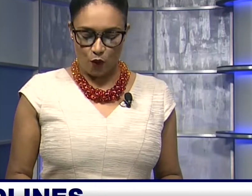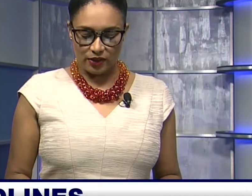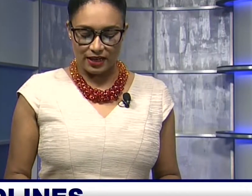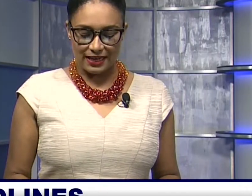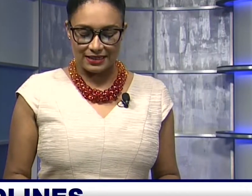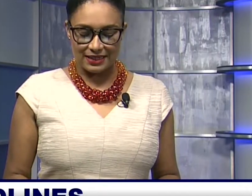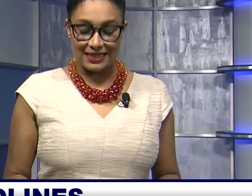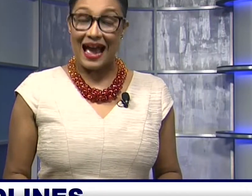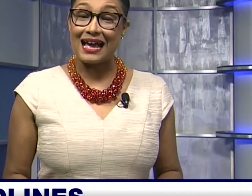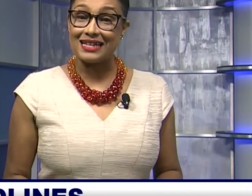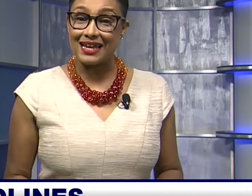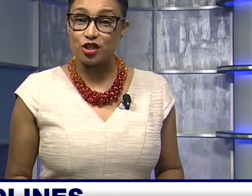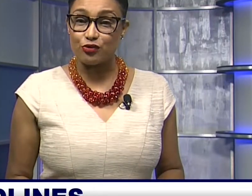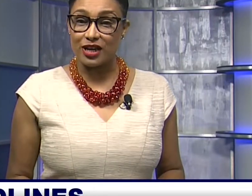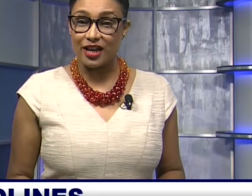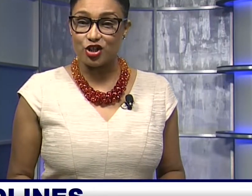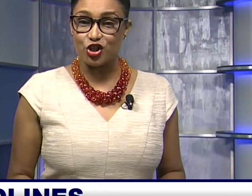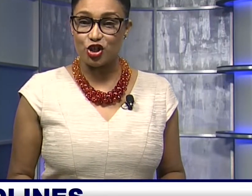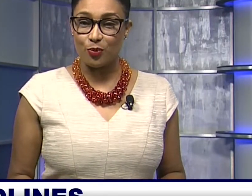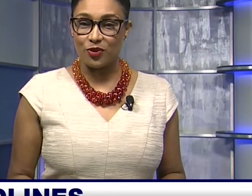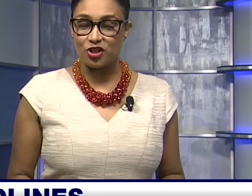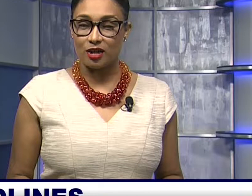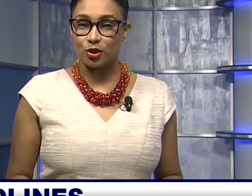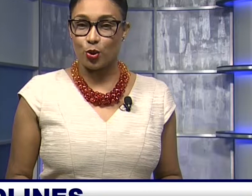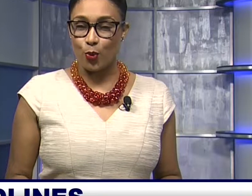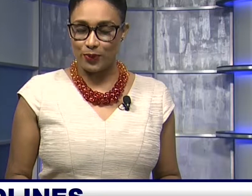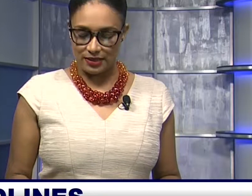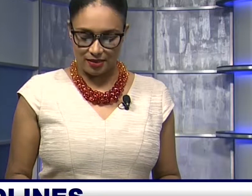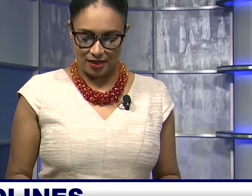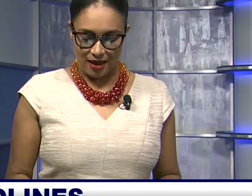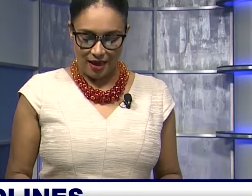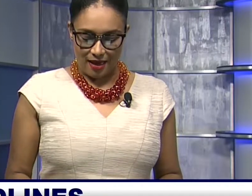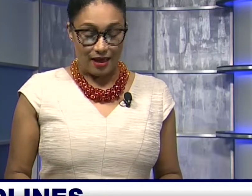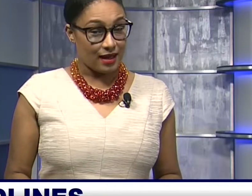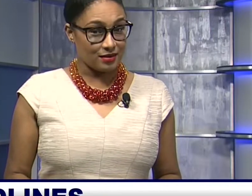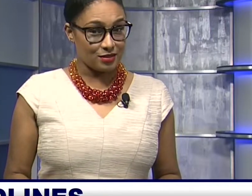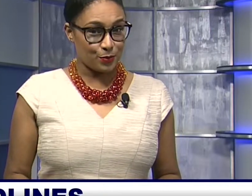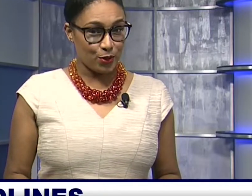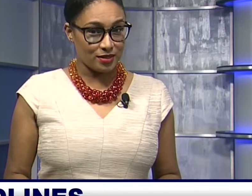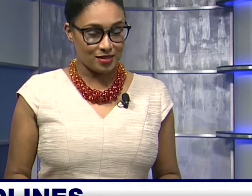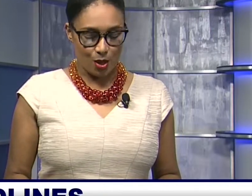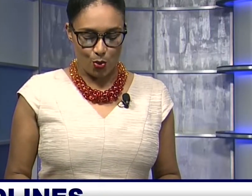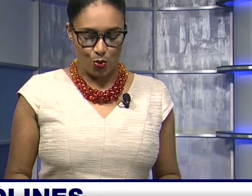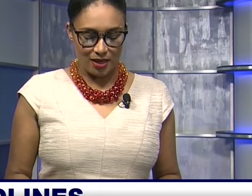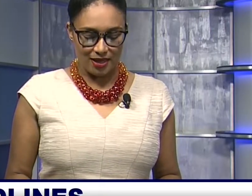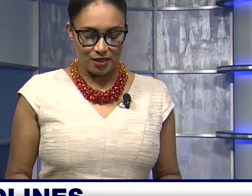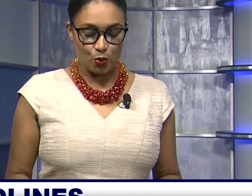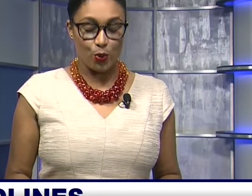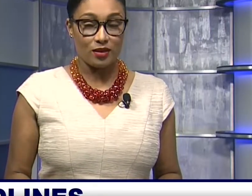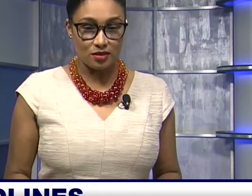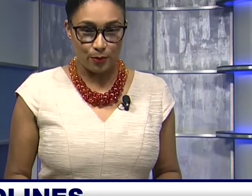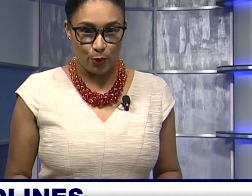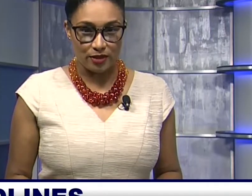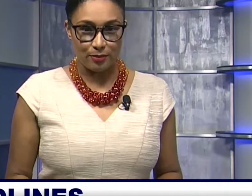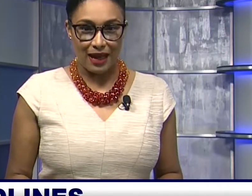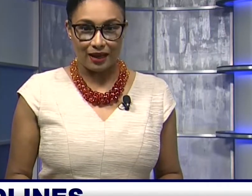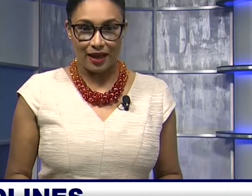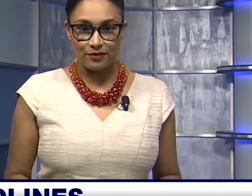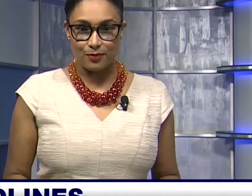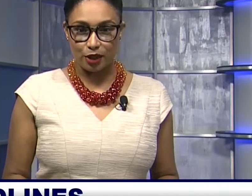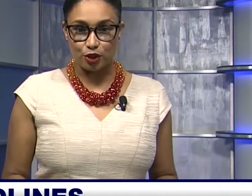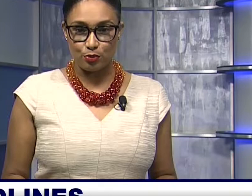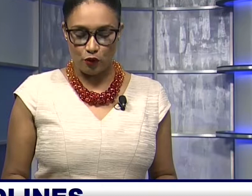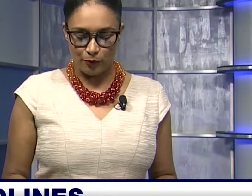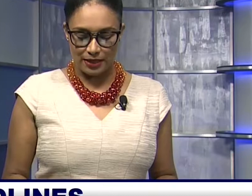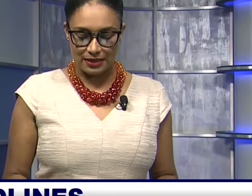discuss COVID-19 and its relationship with childhood obesity. And in sports, the Windies will support the Black